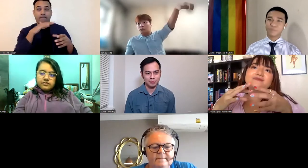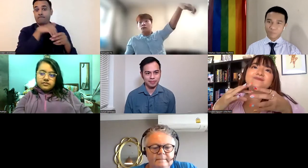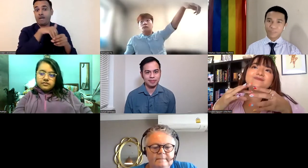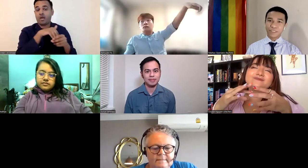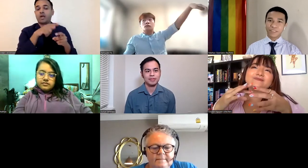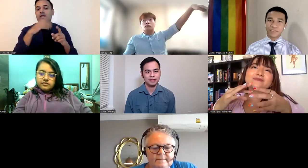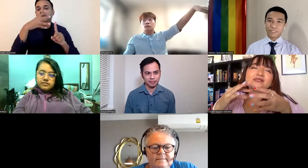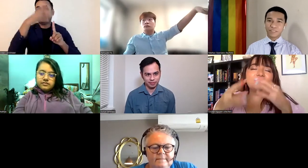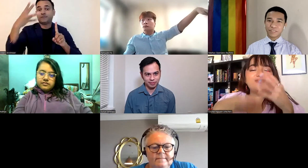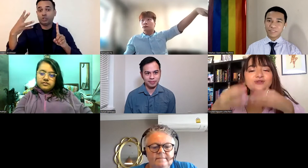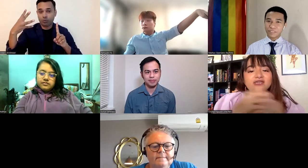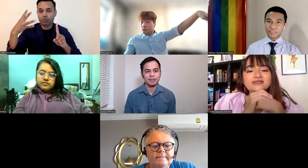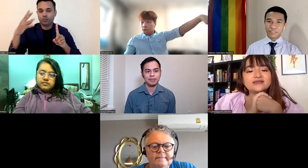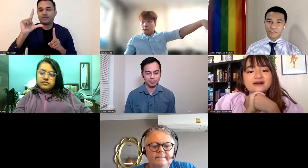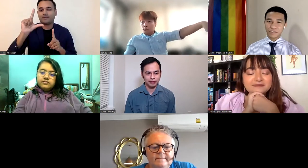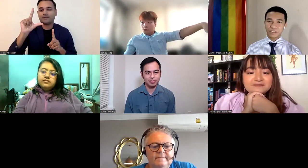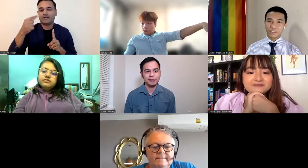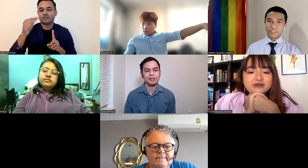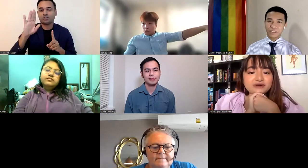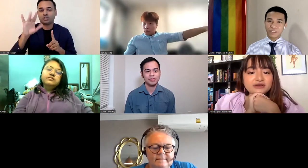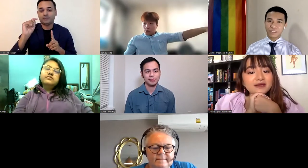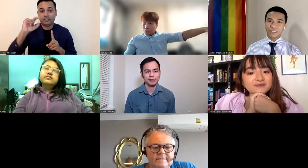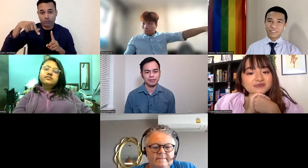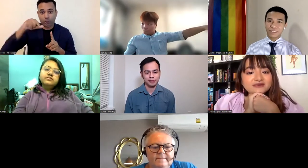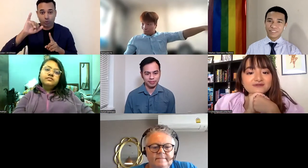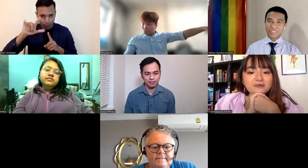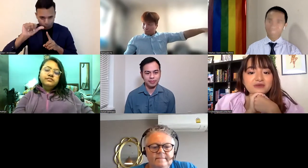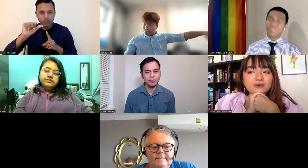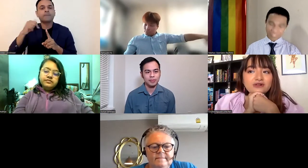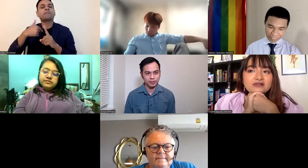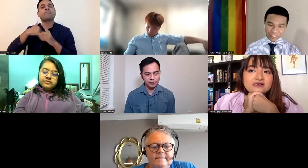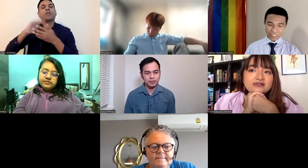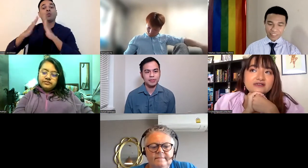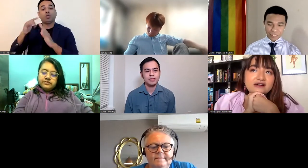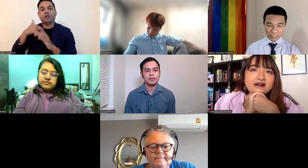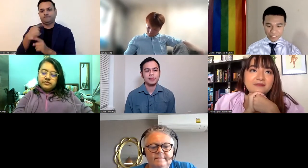and support these stereotypes from people.